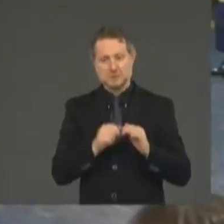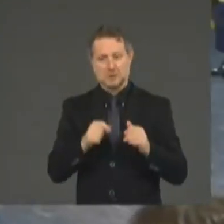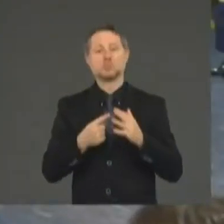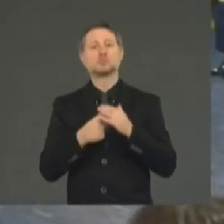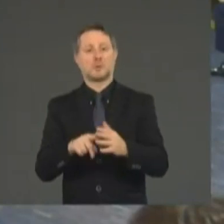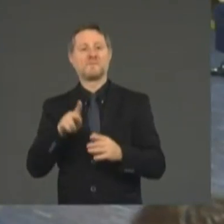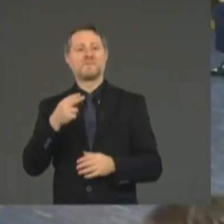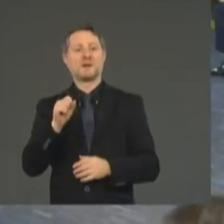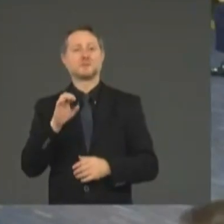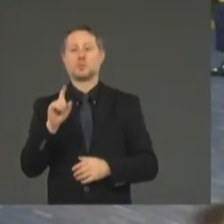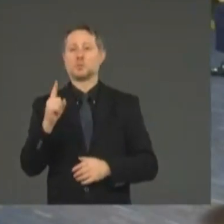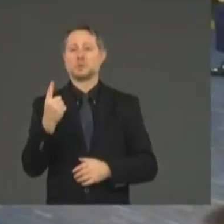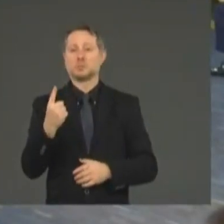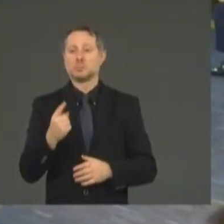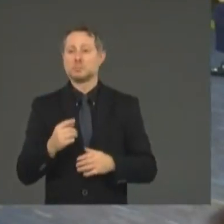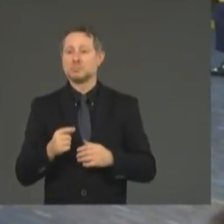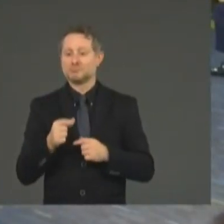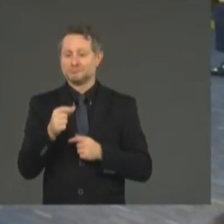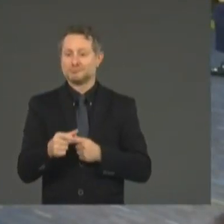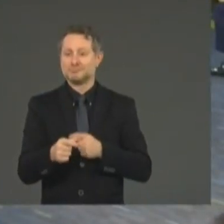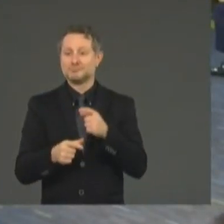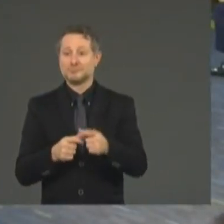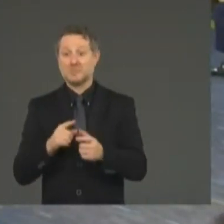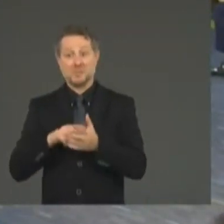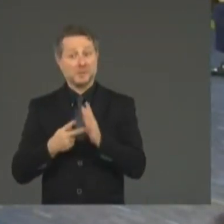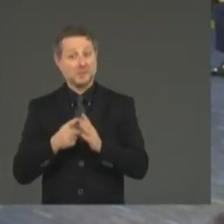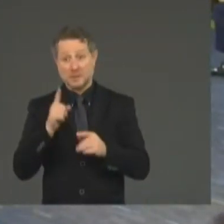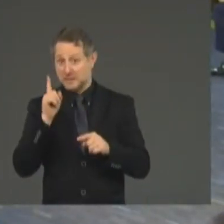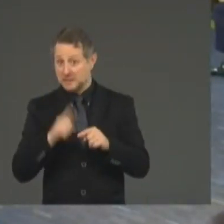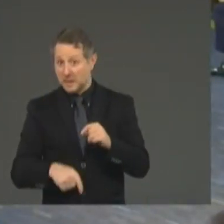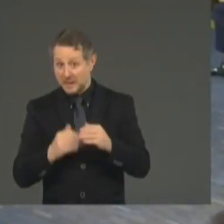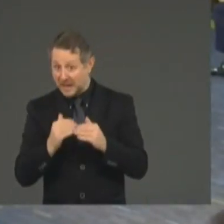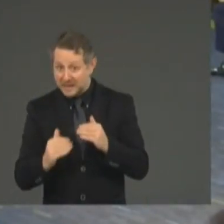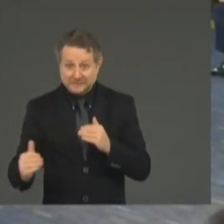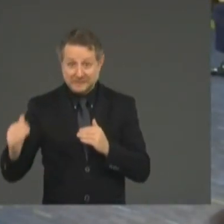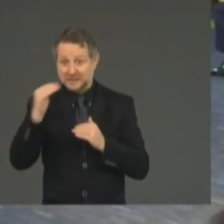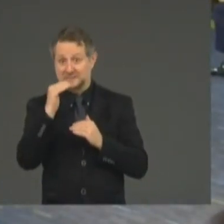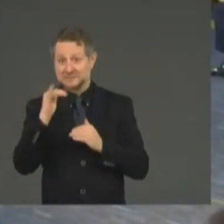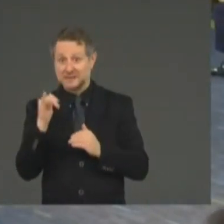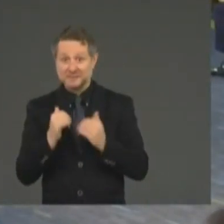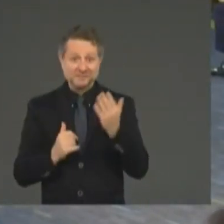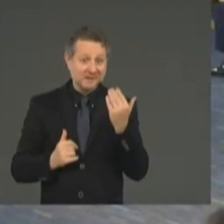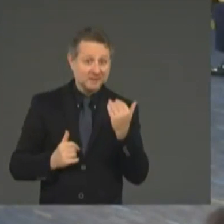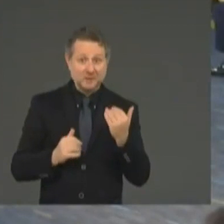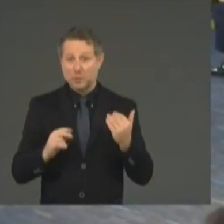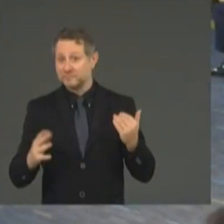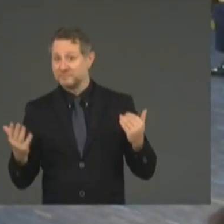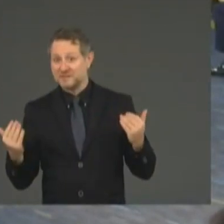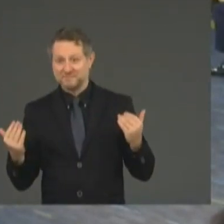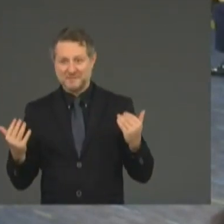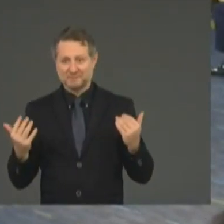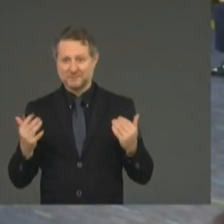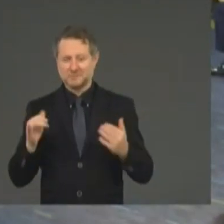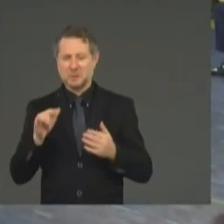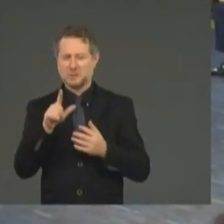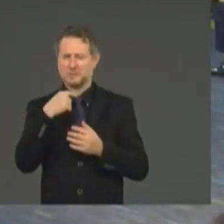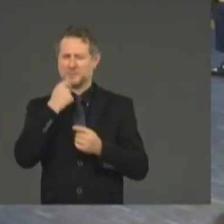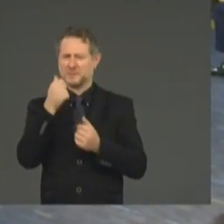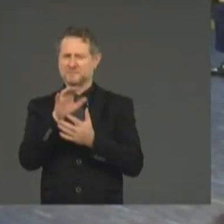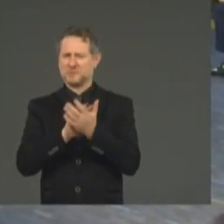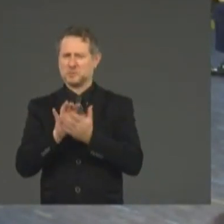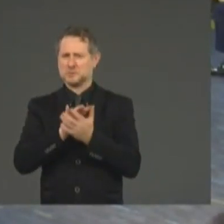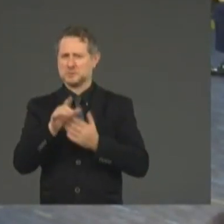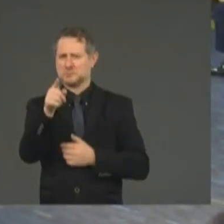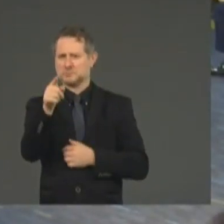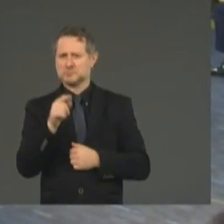Forward Book Note says that number can never exceed 15 or 5 respectively. So I think that's where the confusion is.